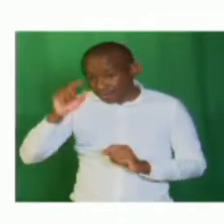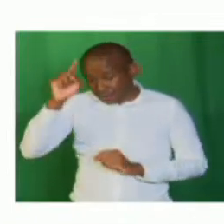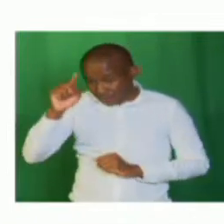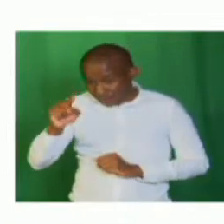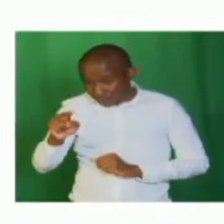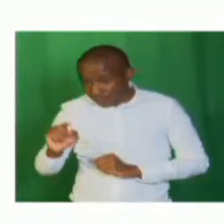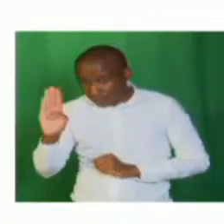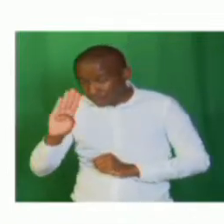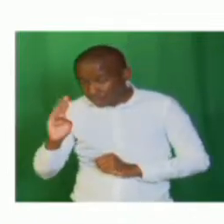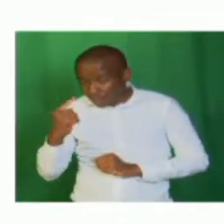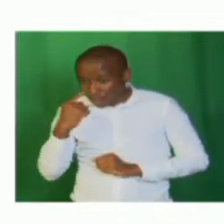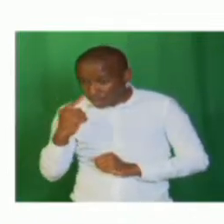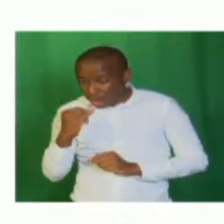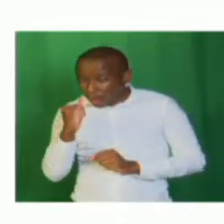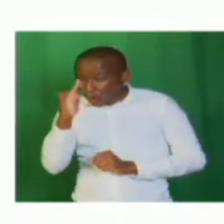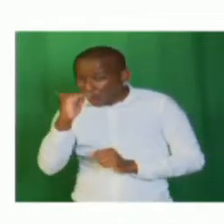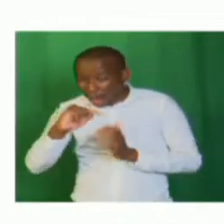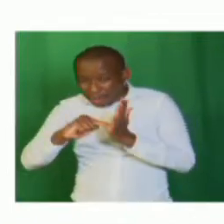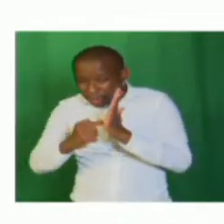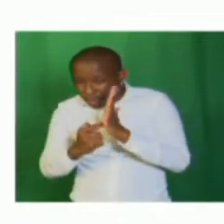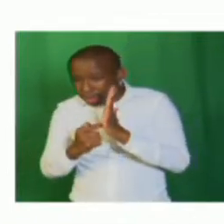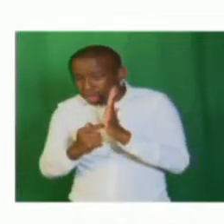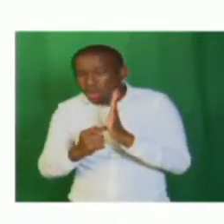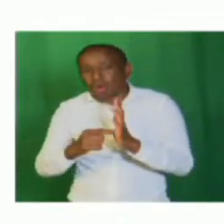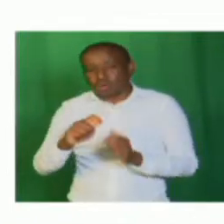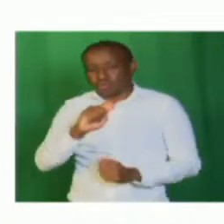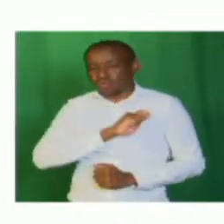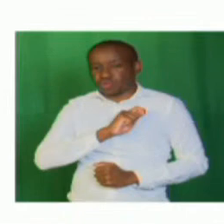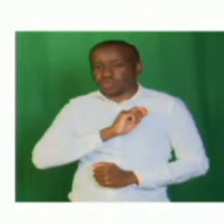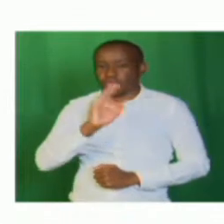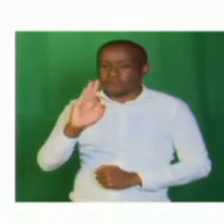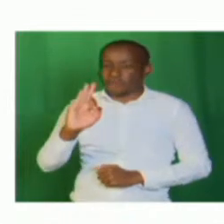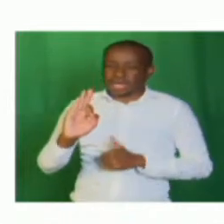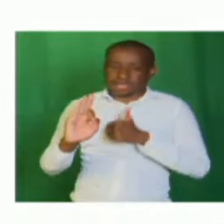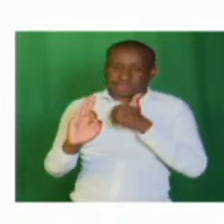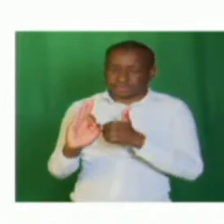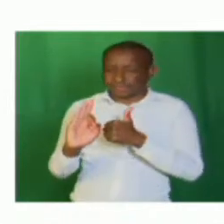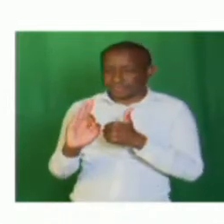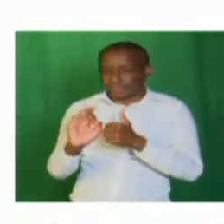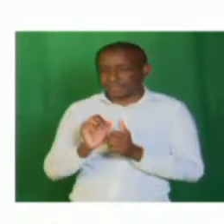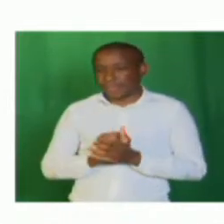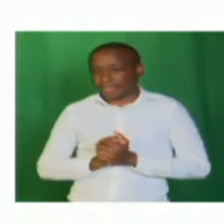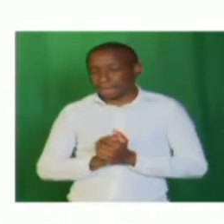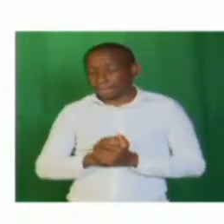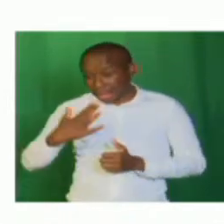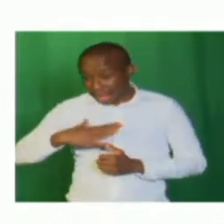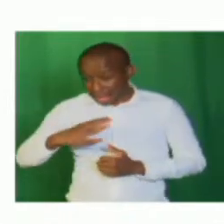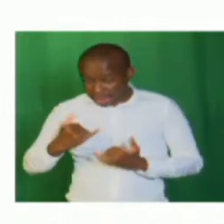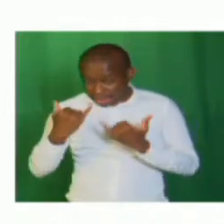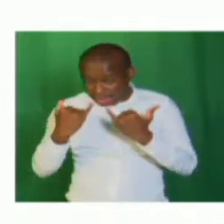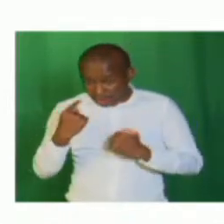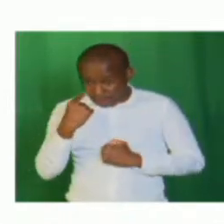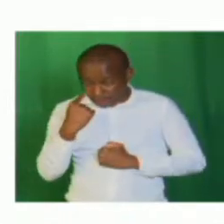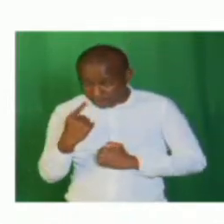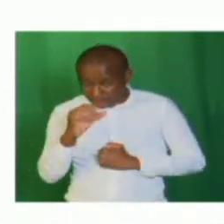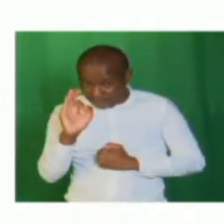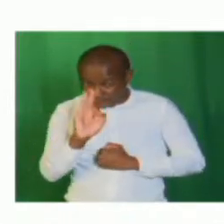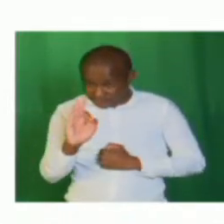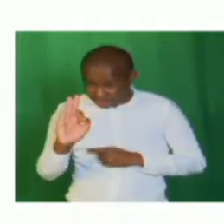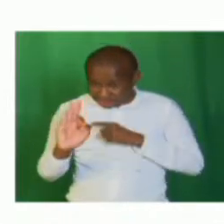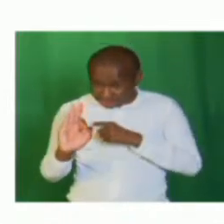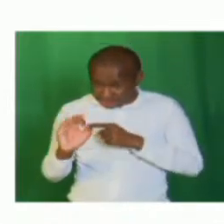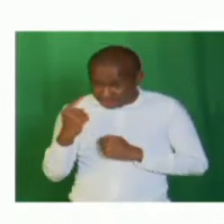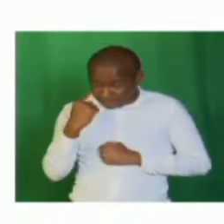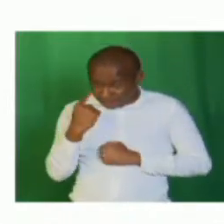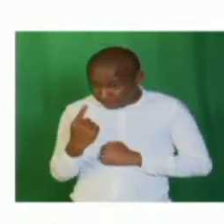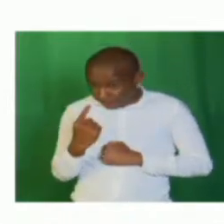on only one point. Therefore, this is a function. And then the next one, if you look at our function, it's the